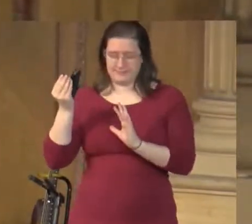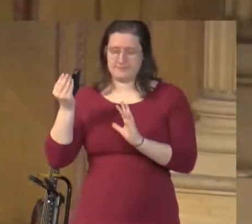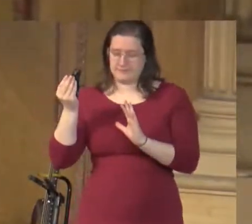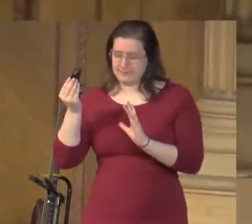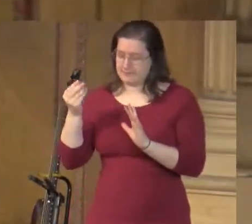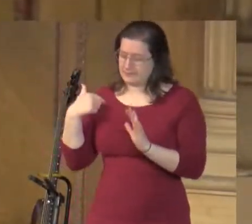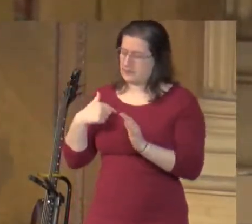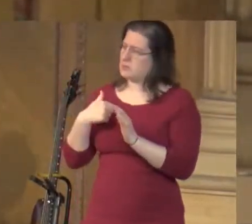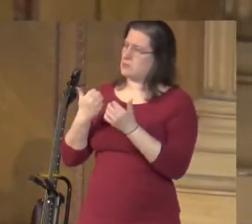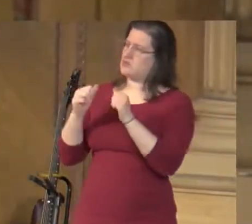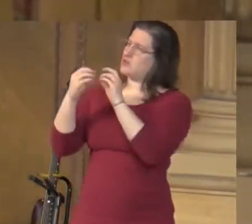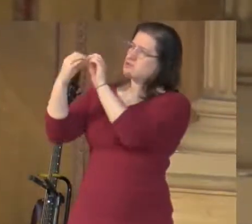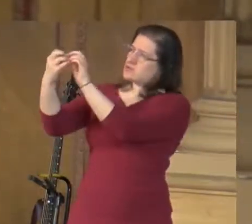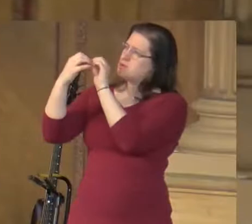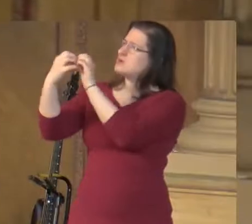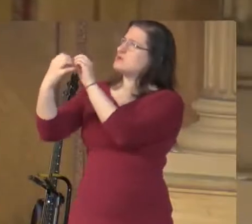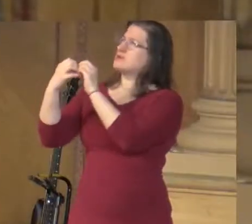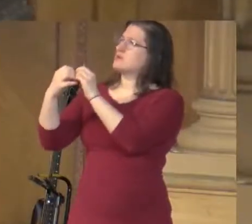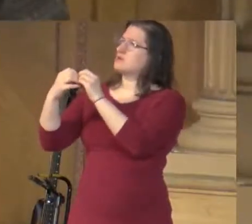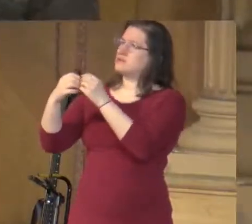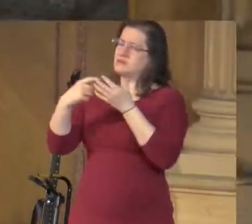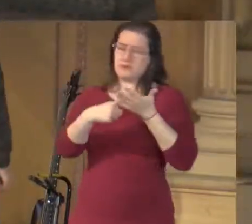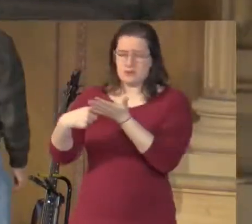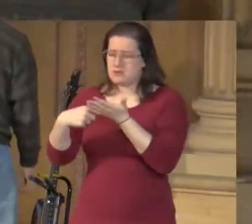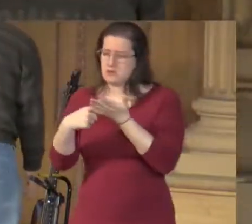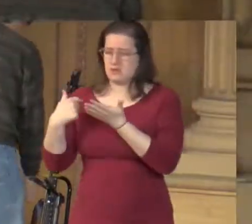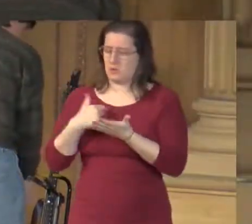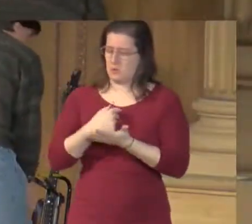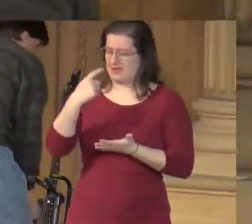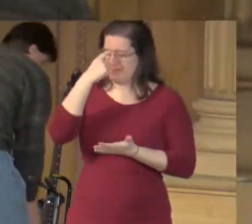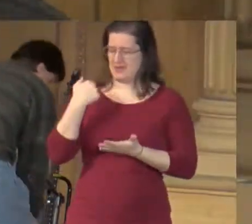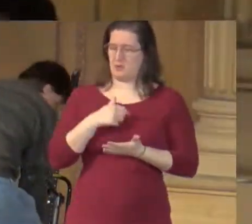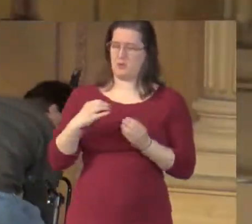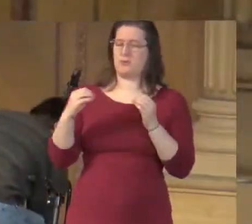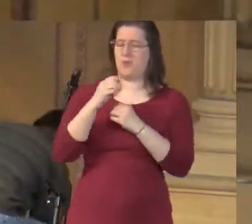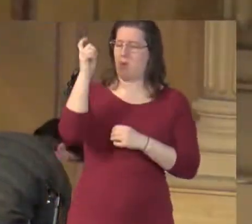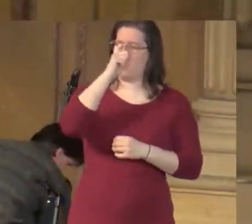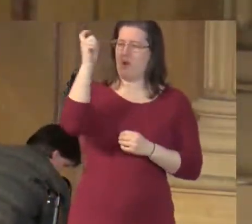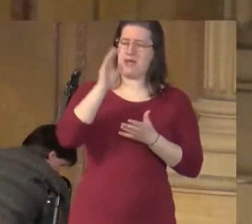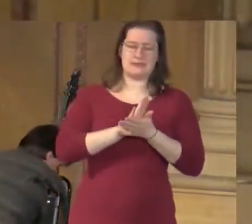we argue with your providence like we're wiser and kinder than you are